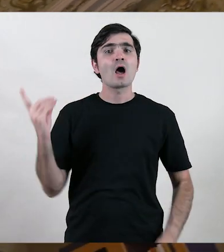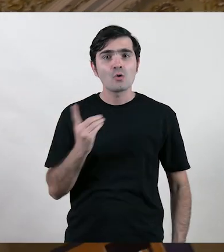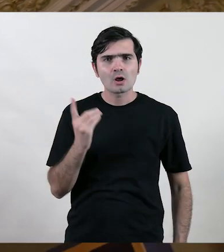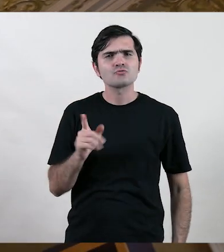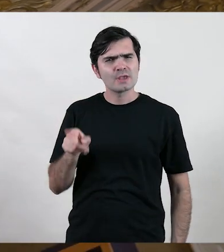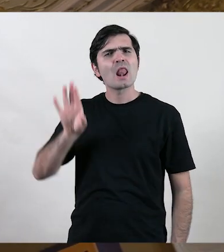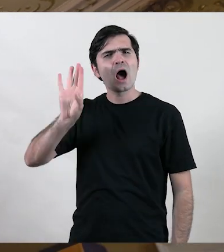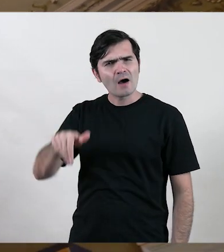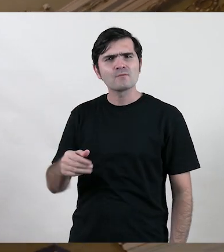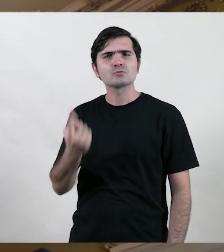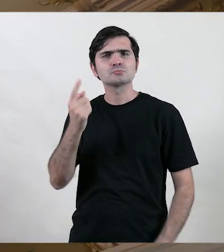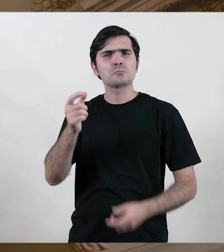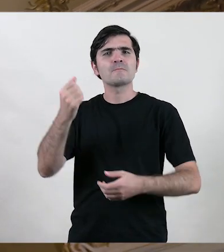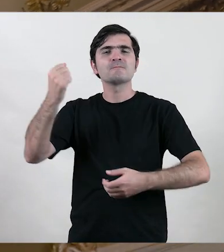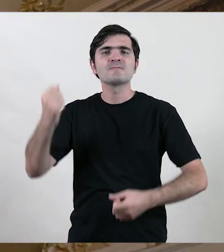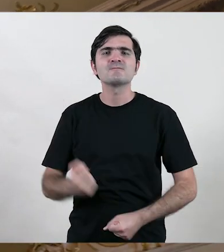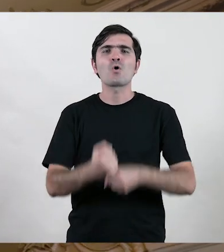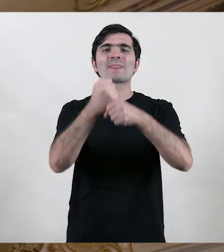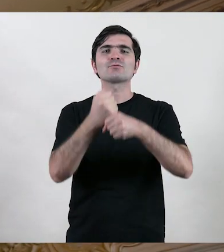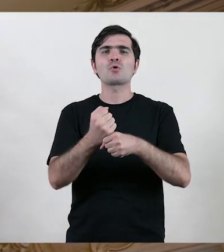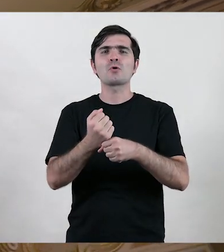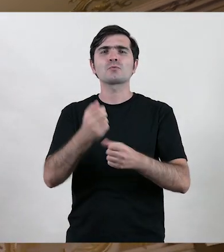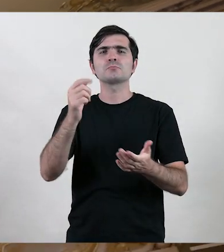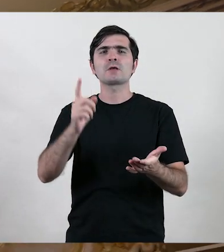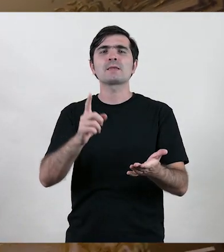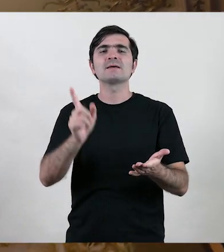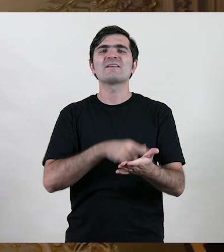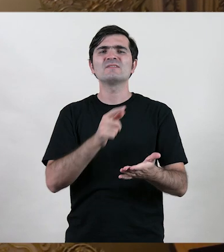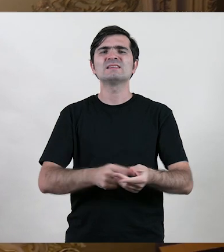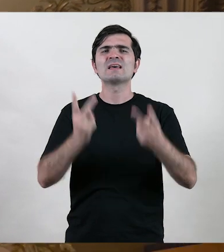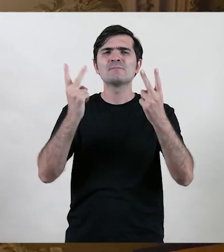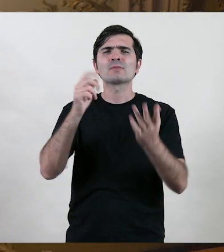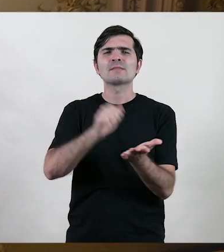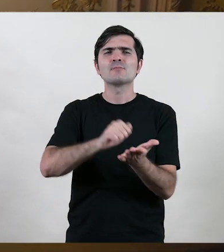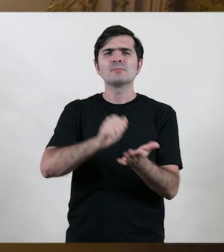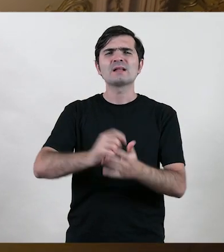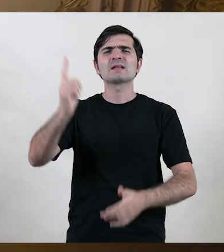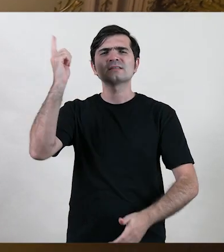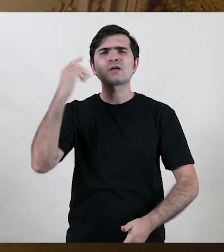a significant publication of that era, Foaia Poporului.